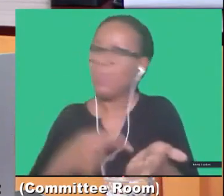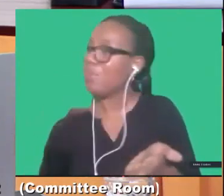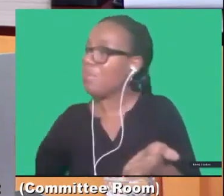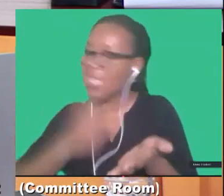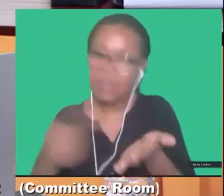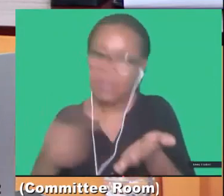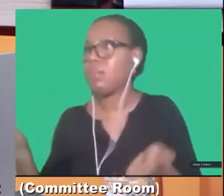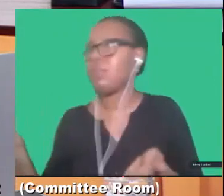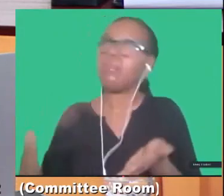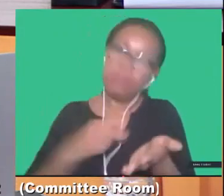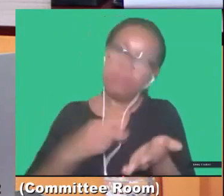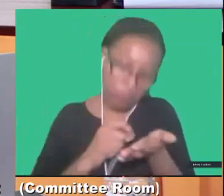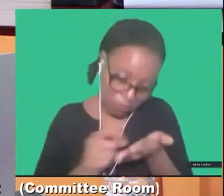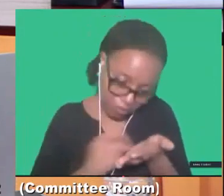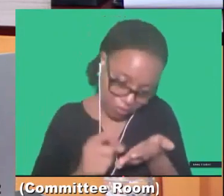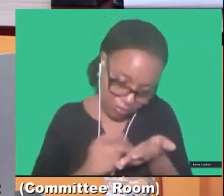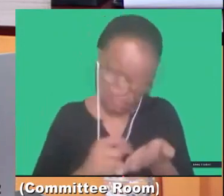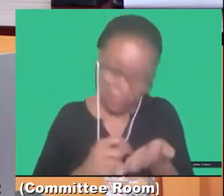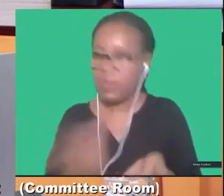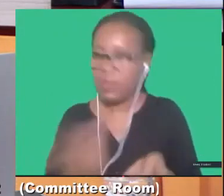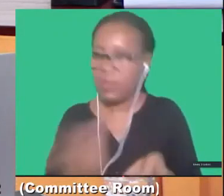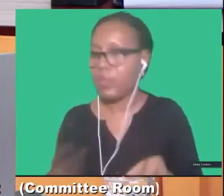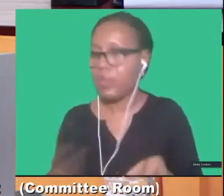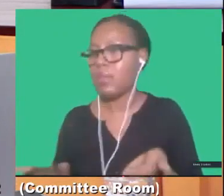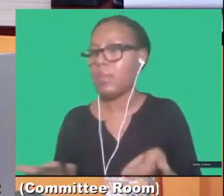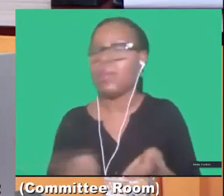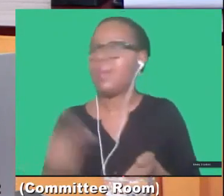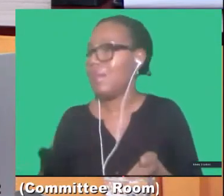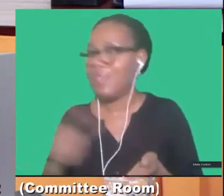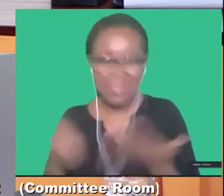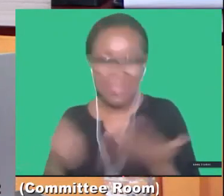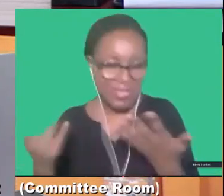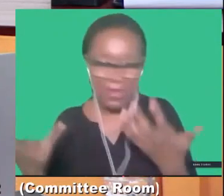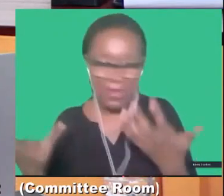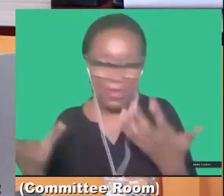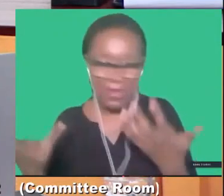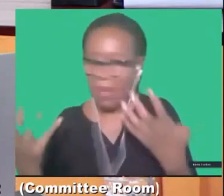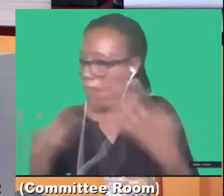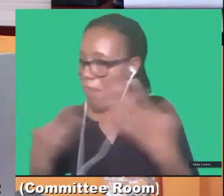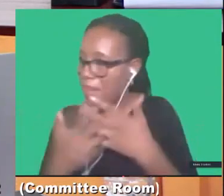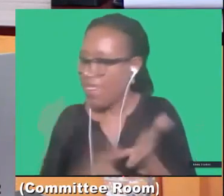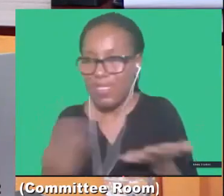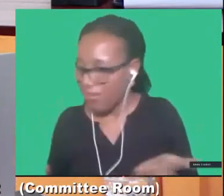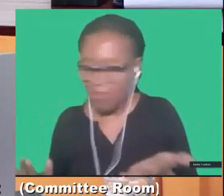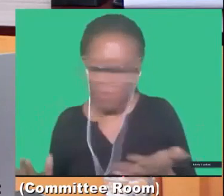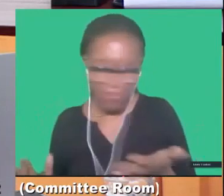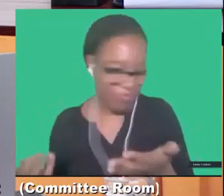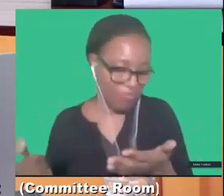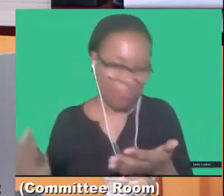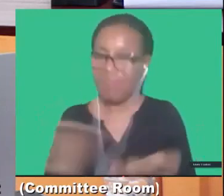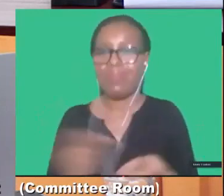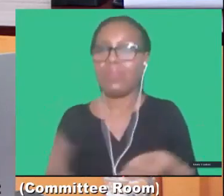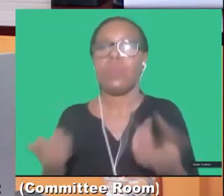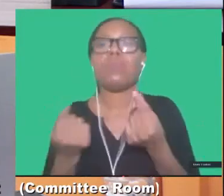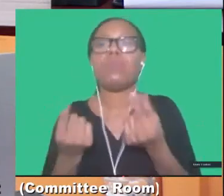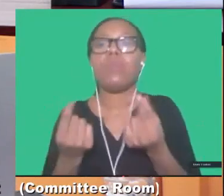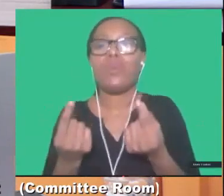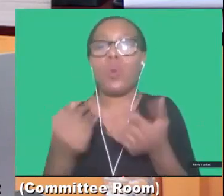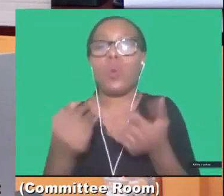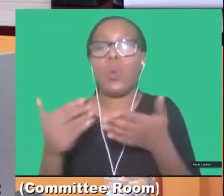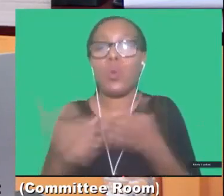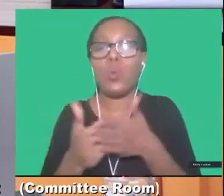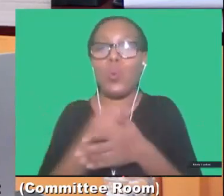not conform to the legislation, etc. So what this new system will do is eliminate all of that. It will have the